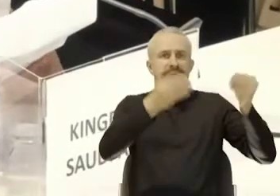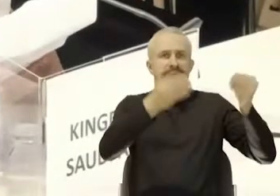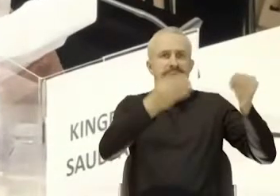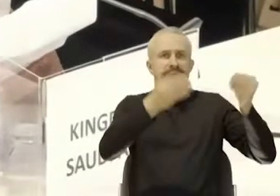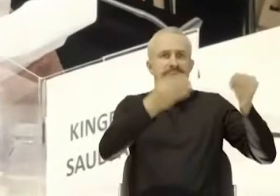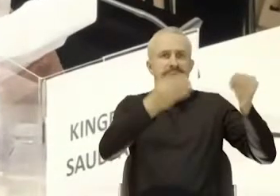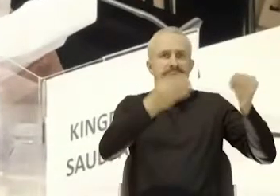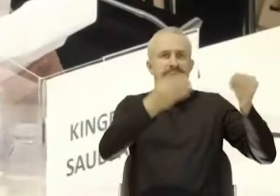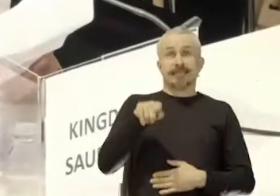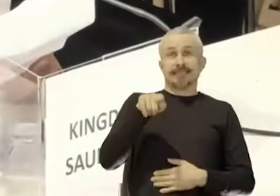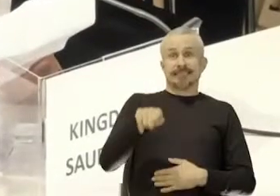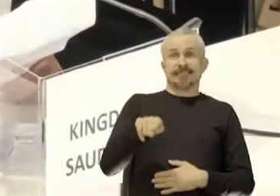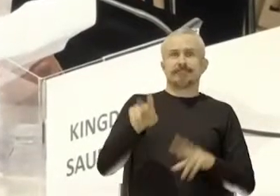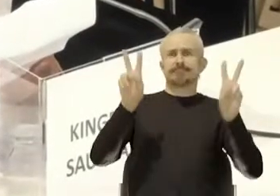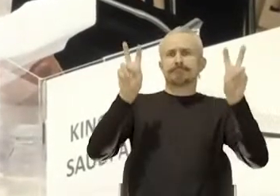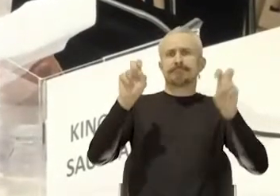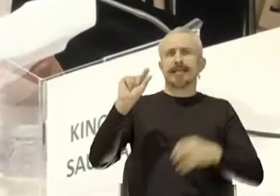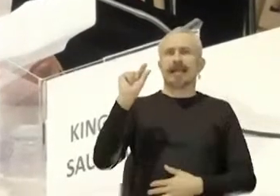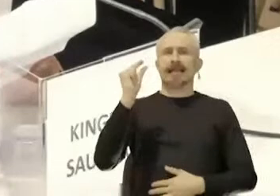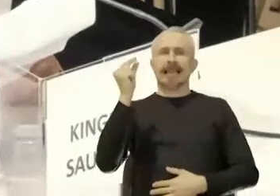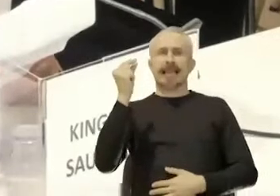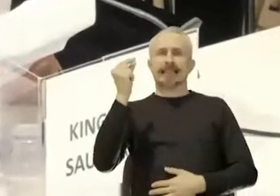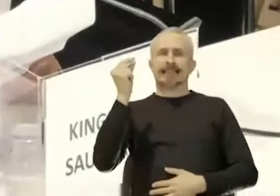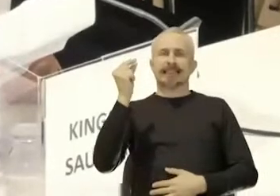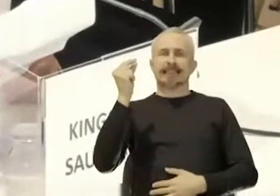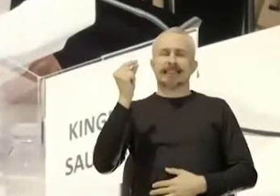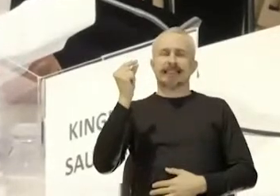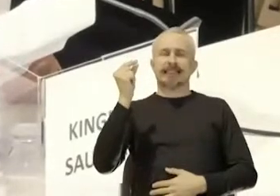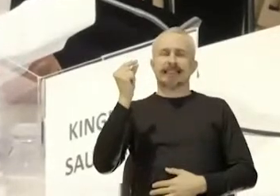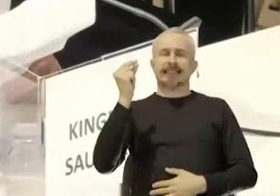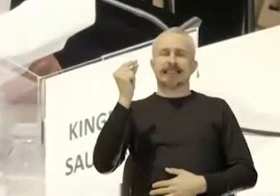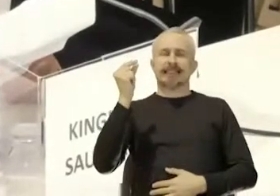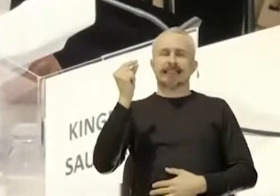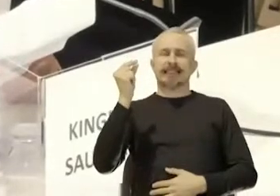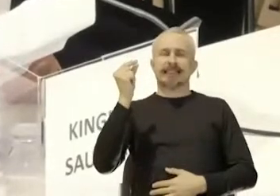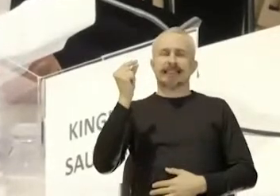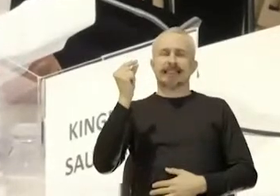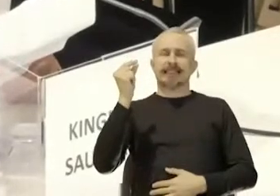building something called the Green Middle East.